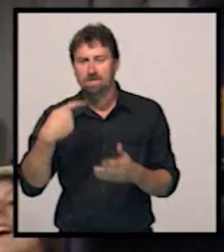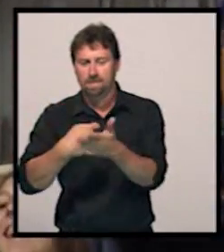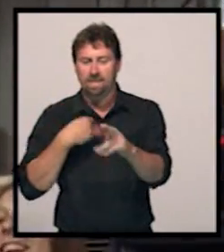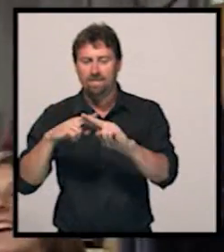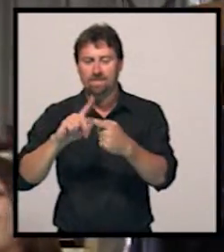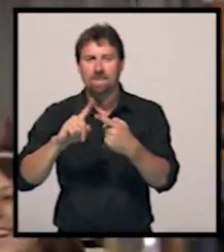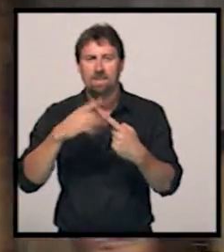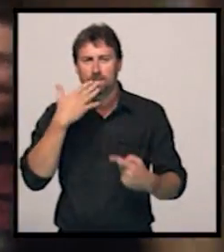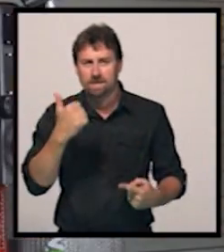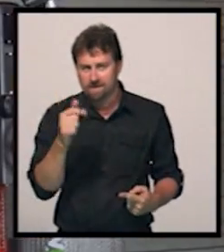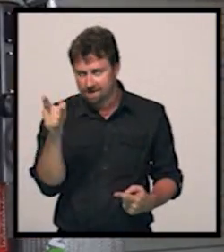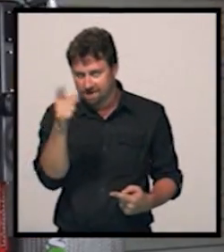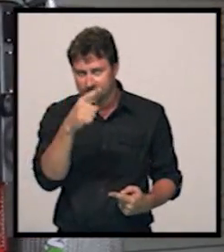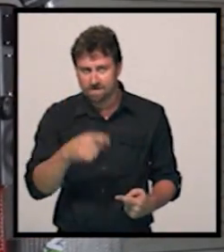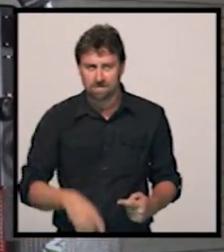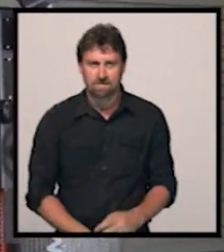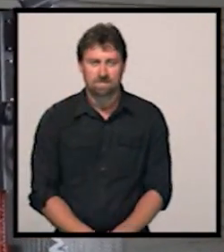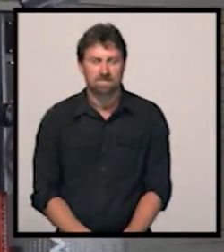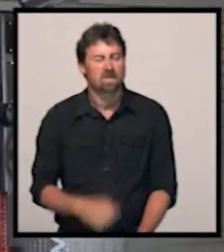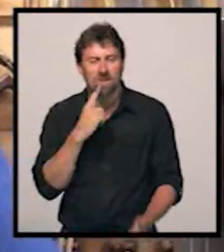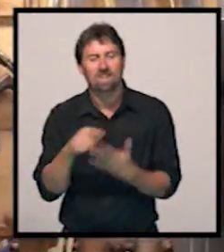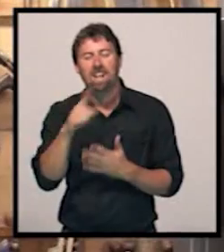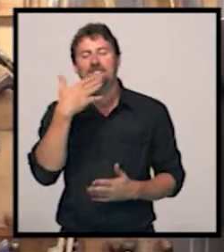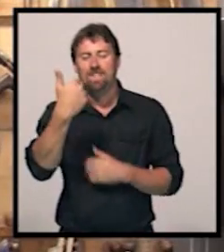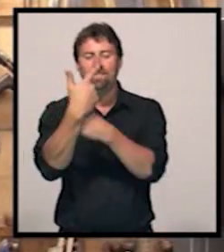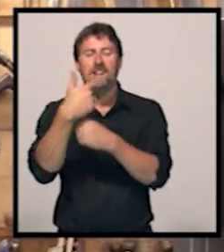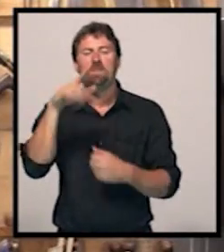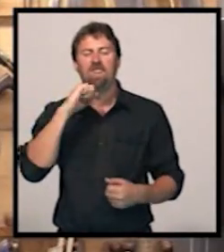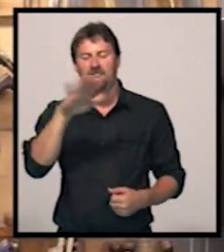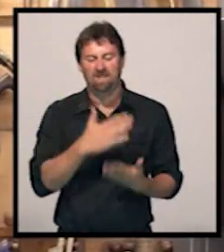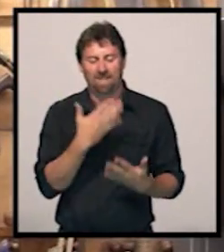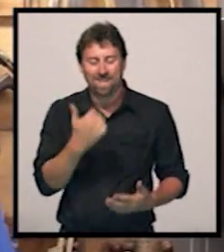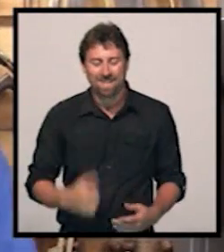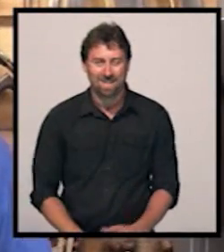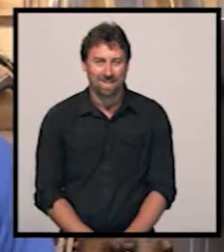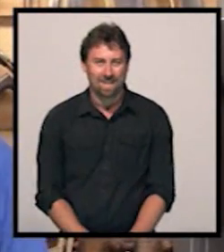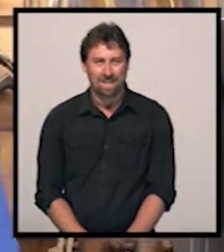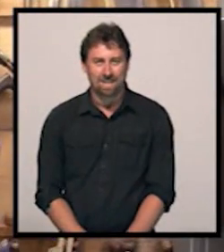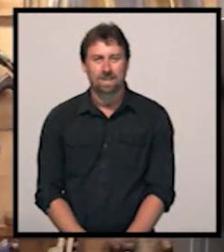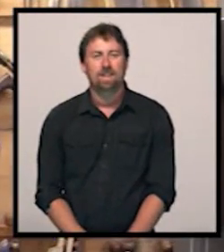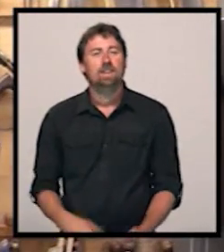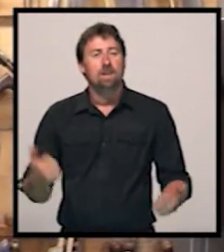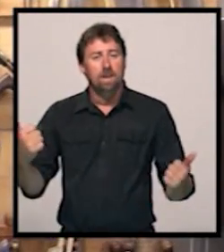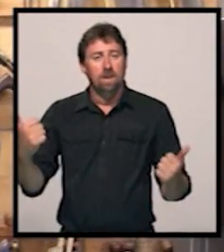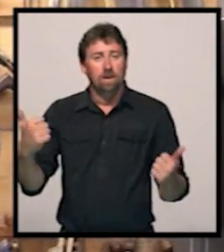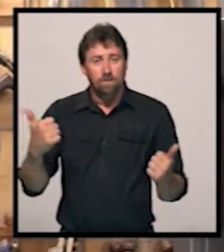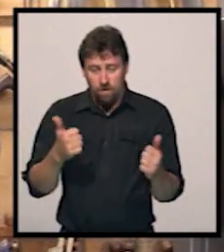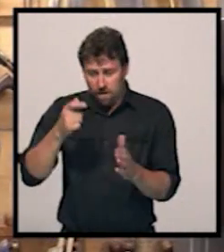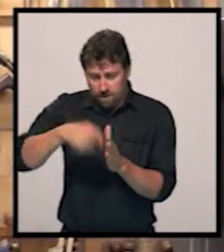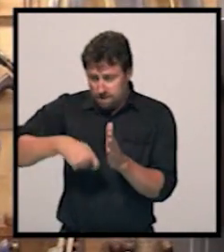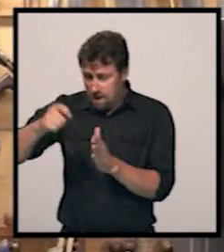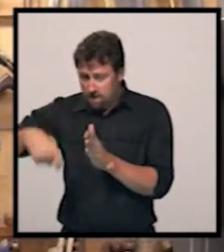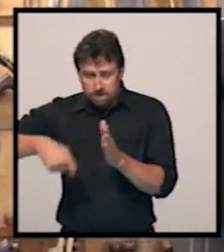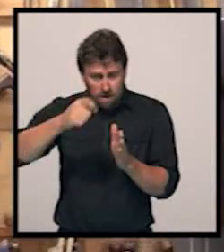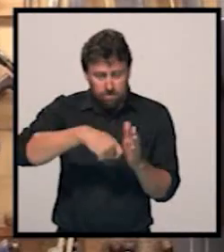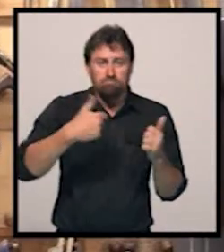grinned. Ah, they're a good mob. Okay, now we've got all those cut out and we can